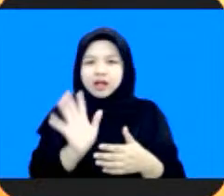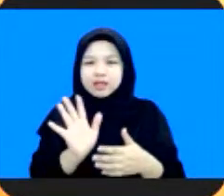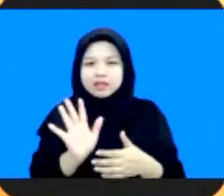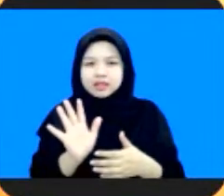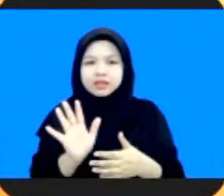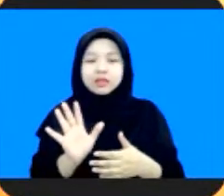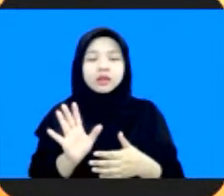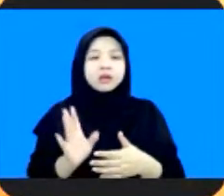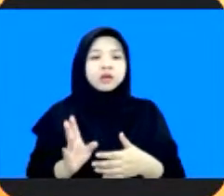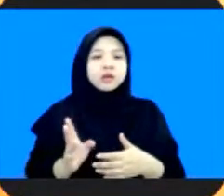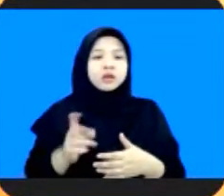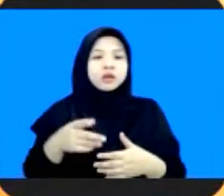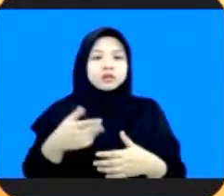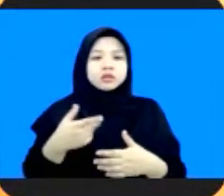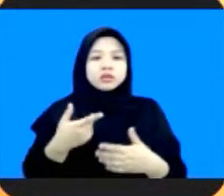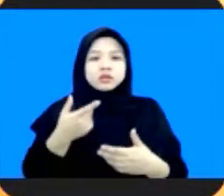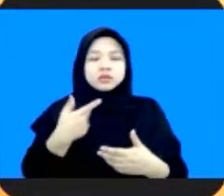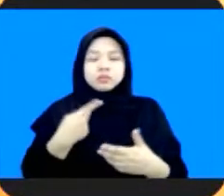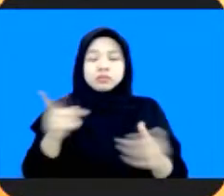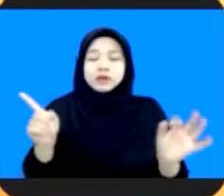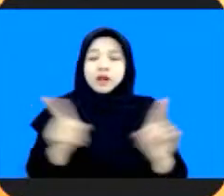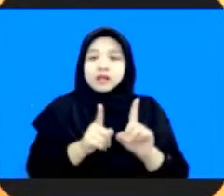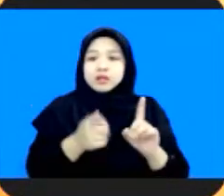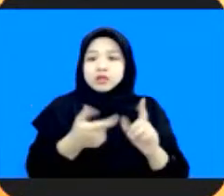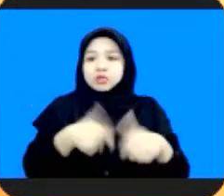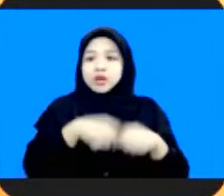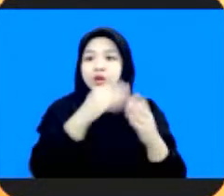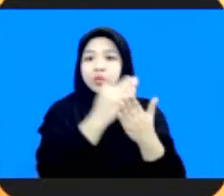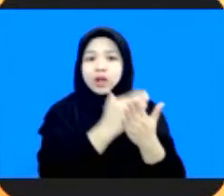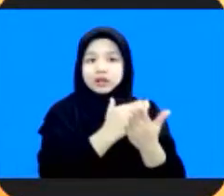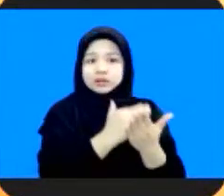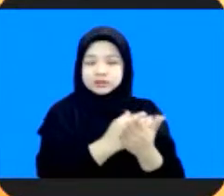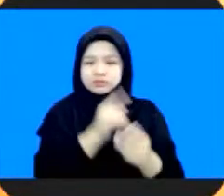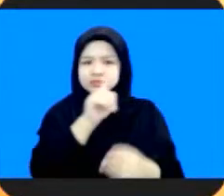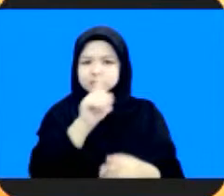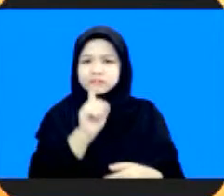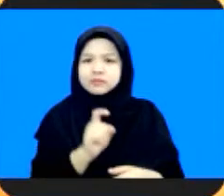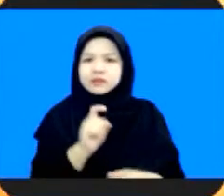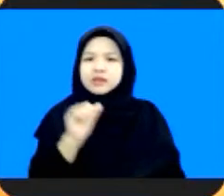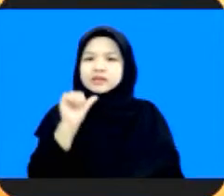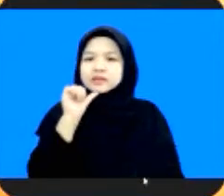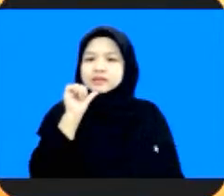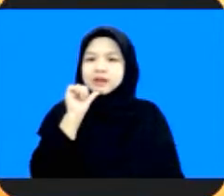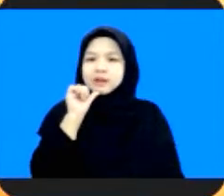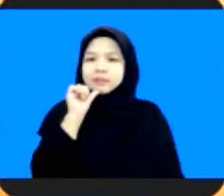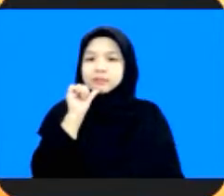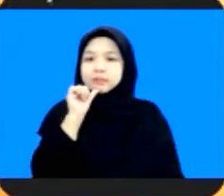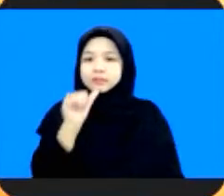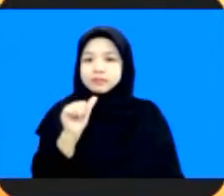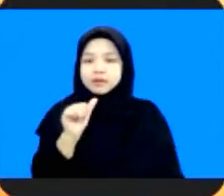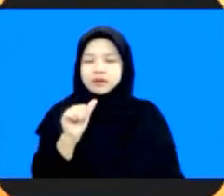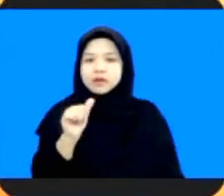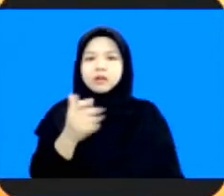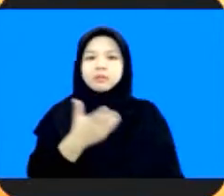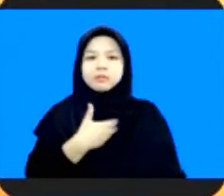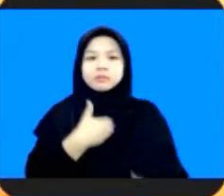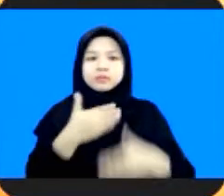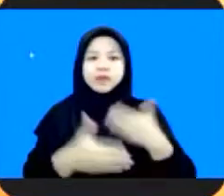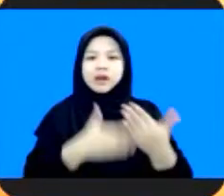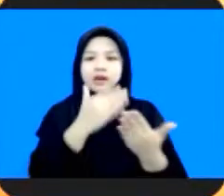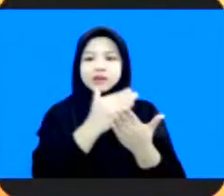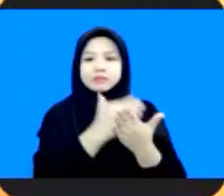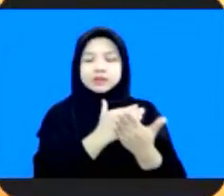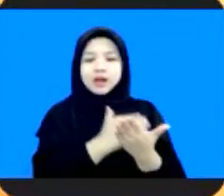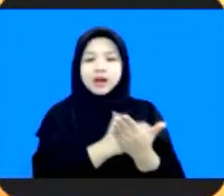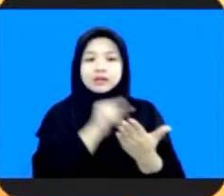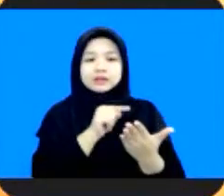will have the handle on enforcement of that regulation? The government. But a lot of times, the government